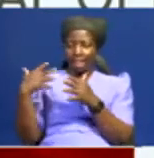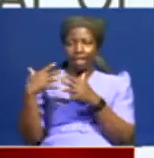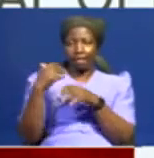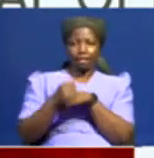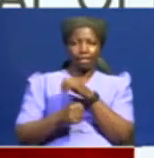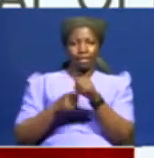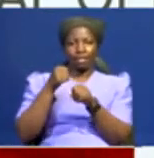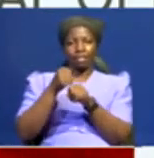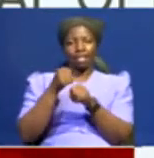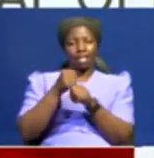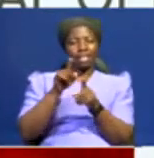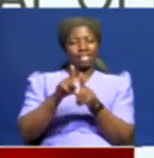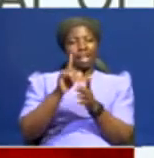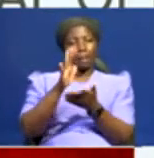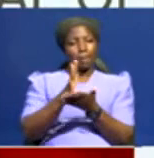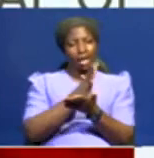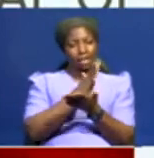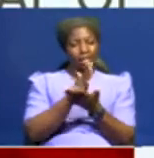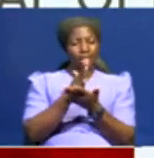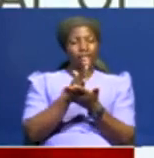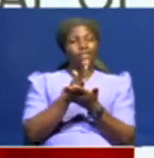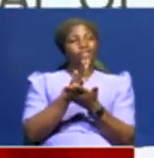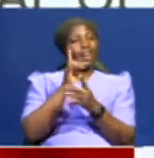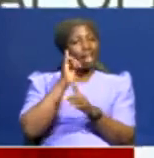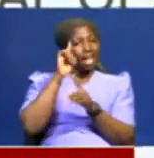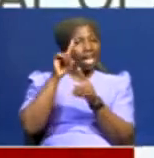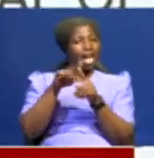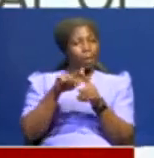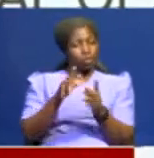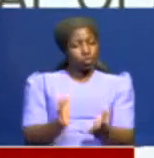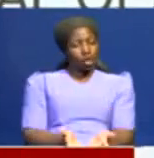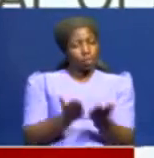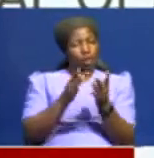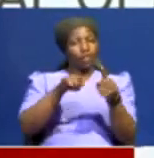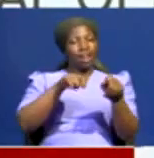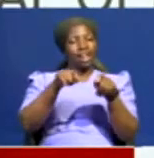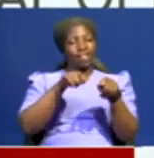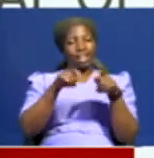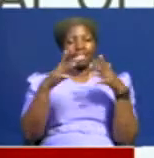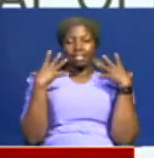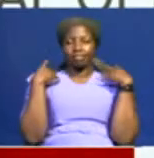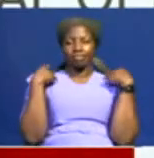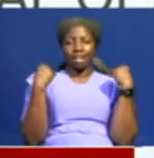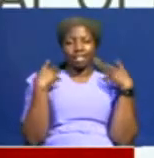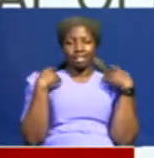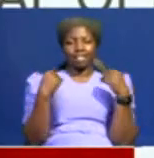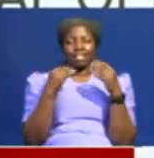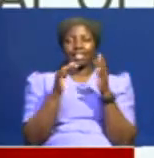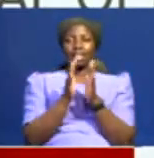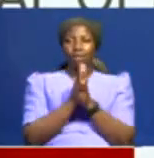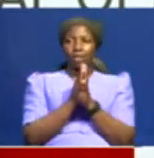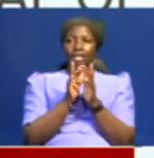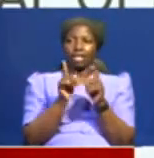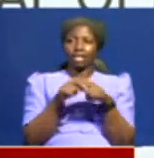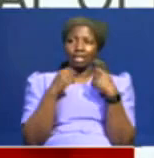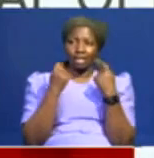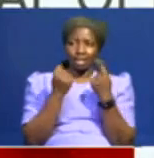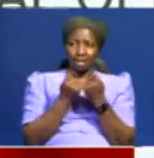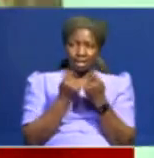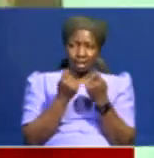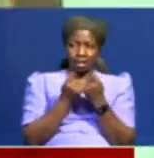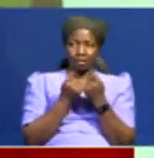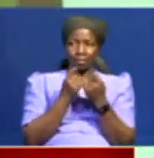of the endeavor to enhance governance practice within our